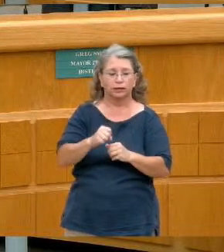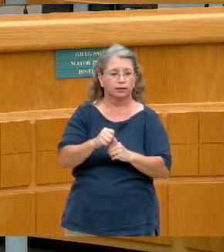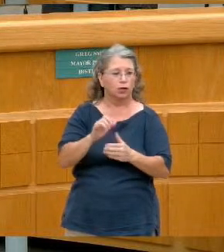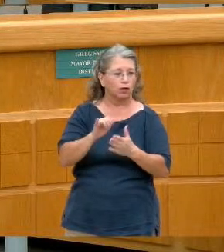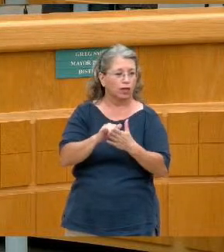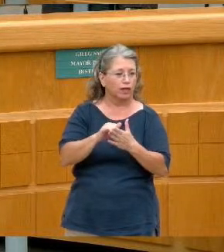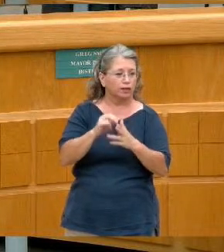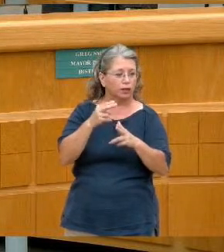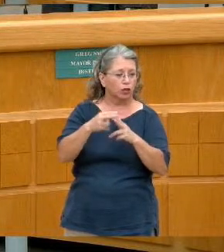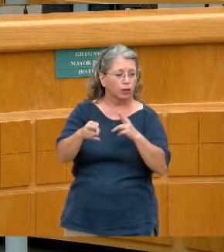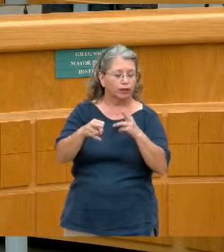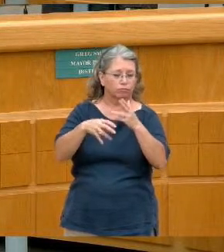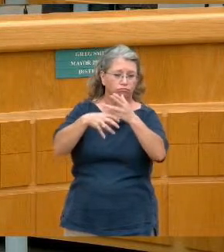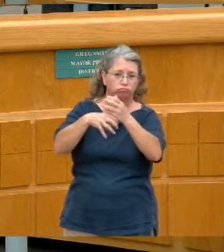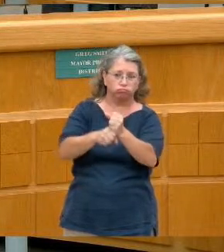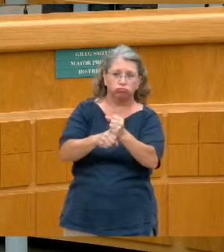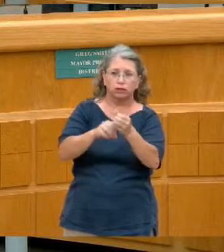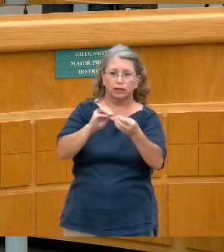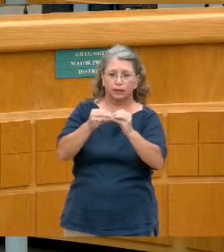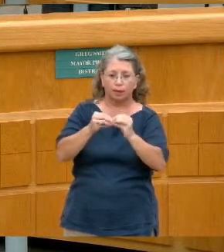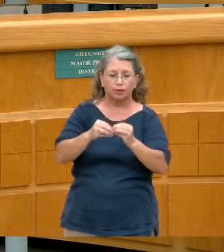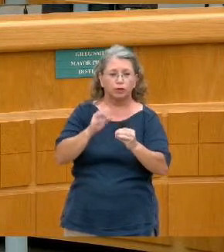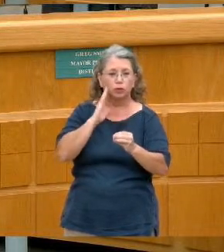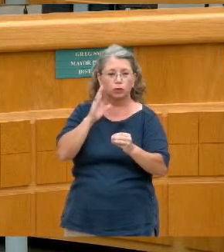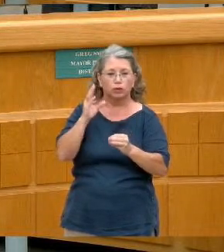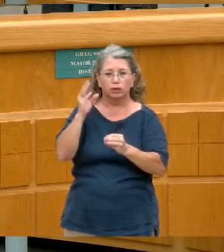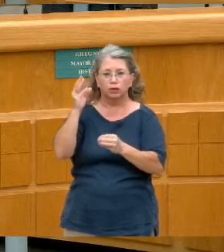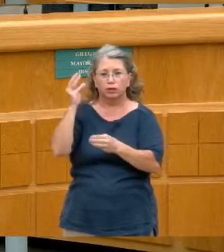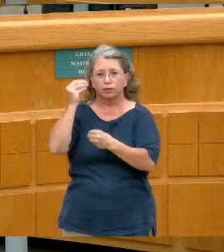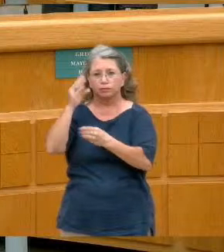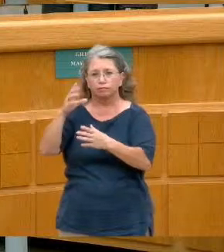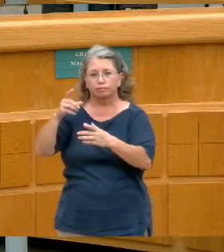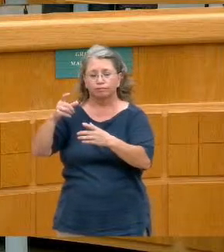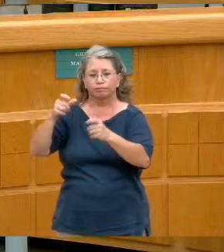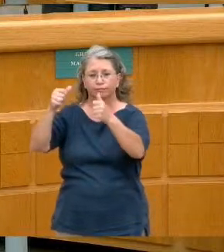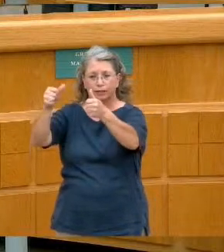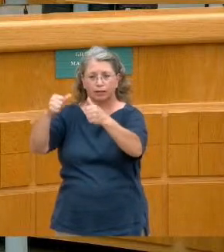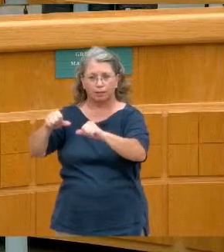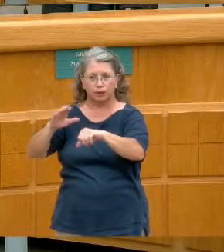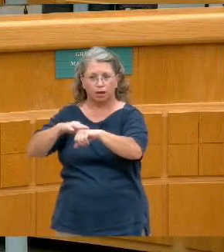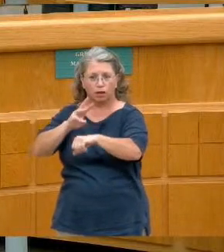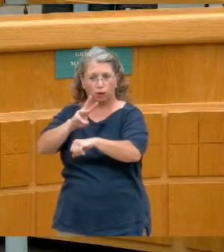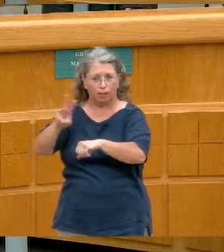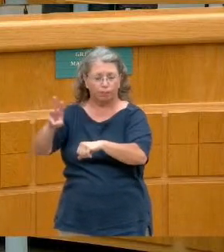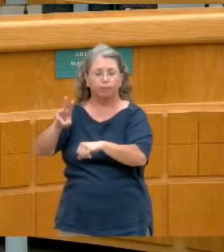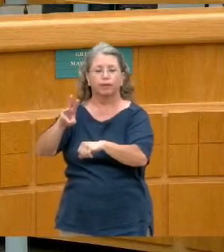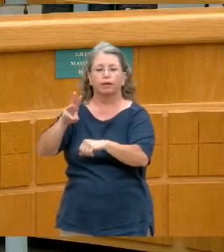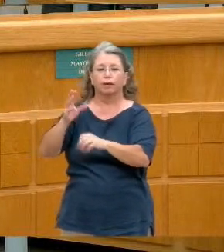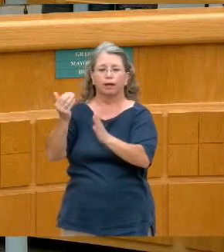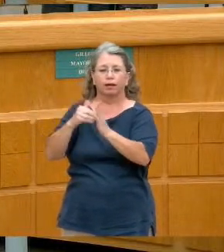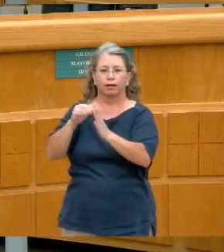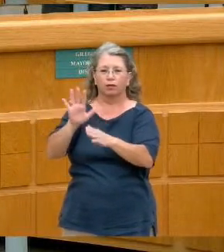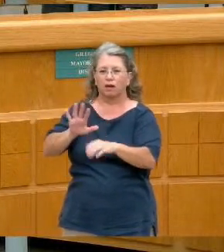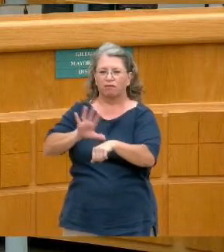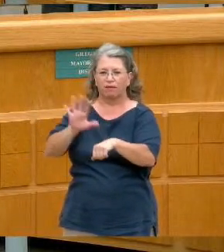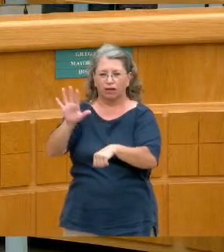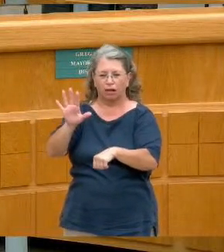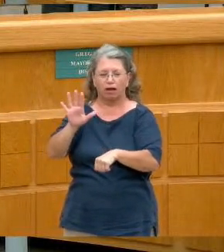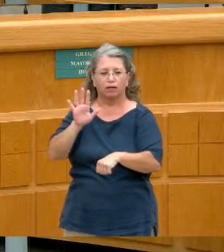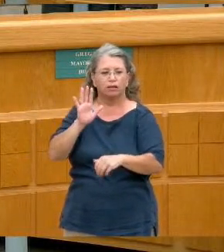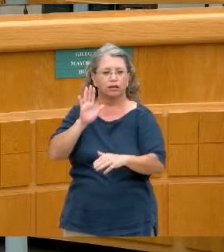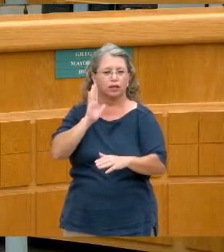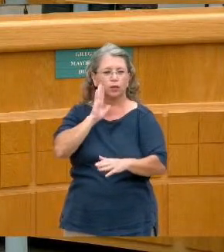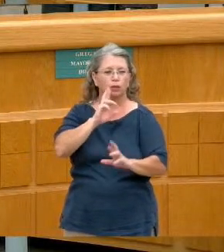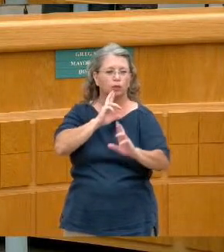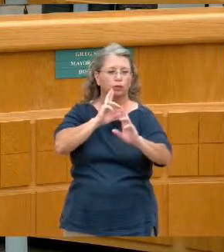numbers. We will have an update for today around 5 o'clock. And then we're going to report just for the community and the media,